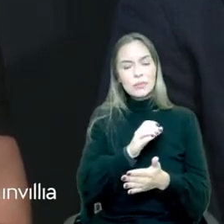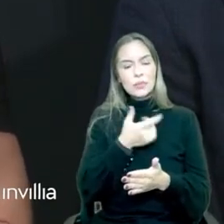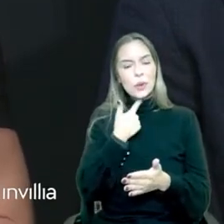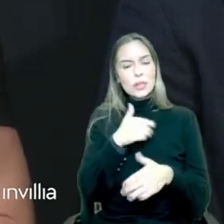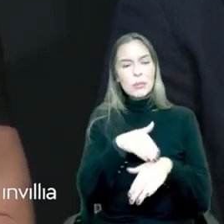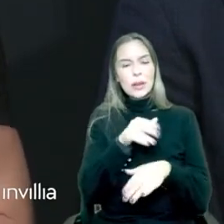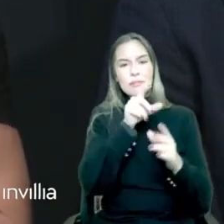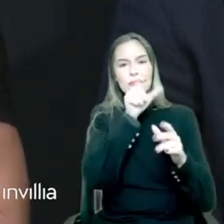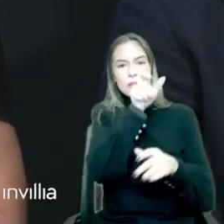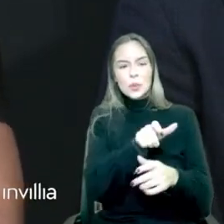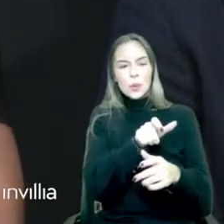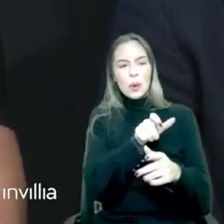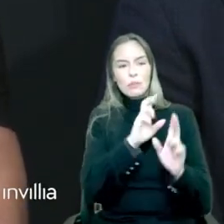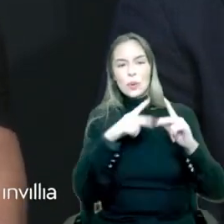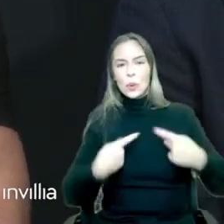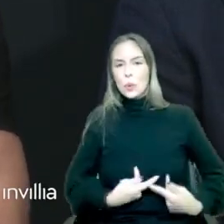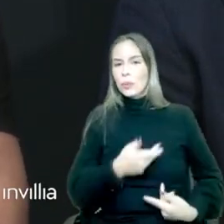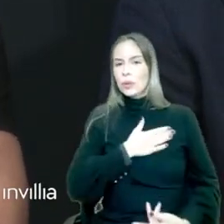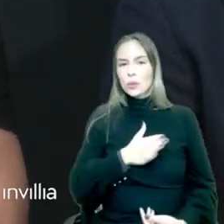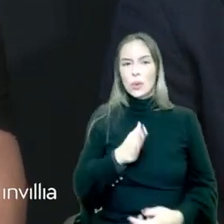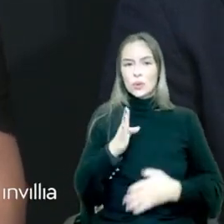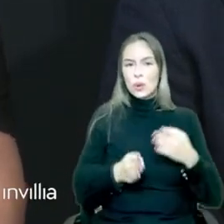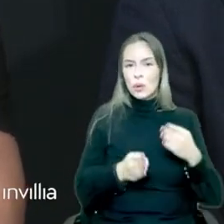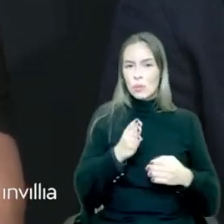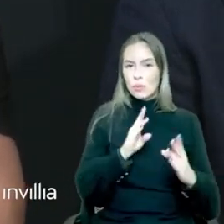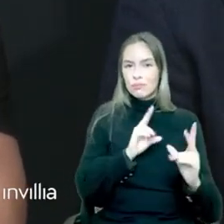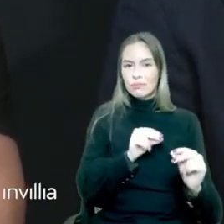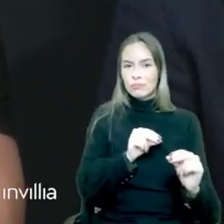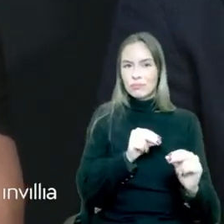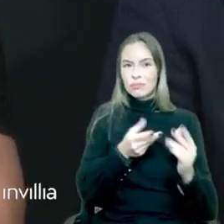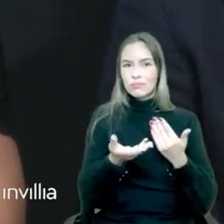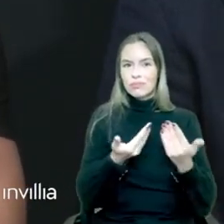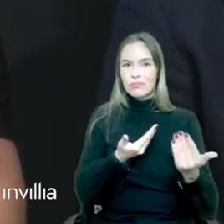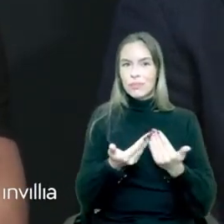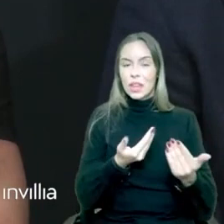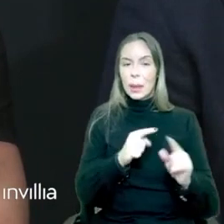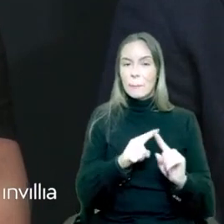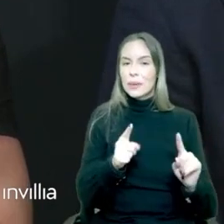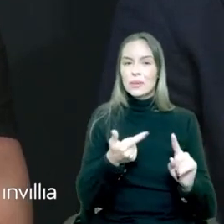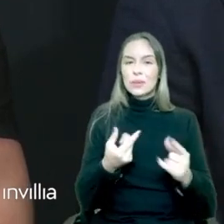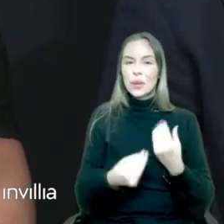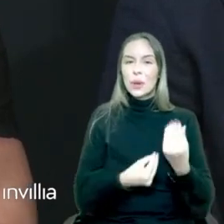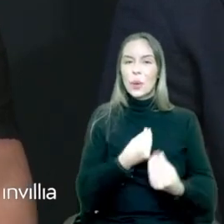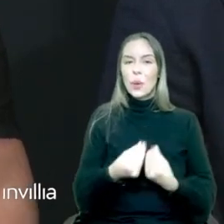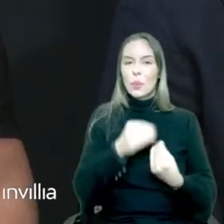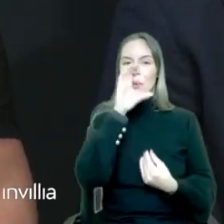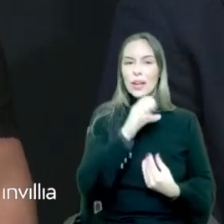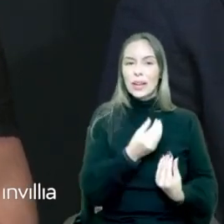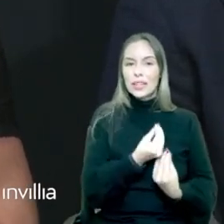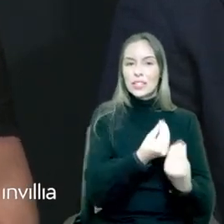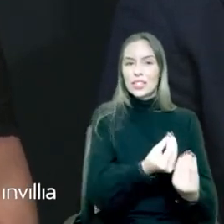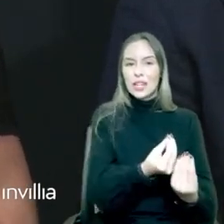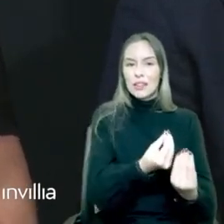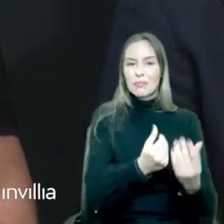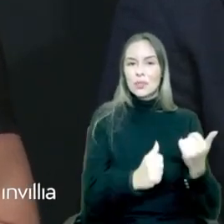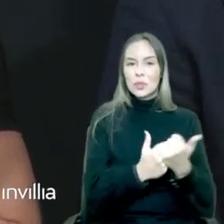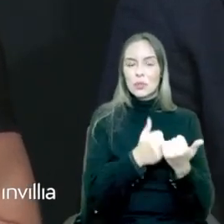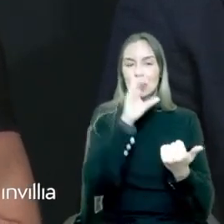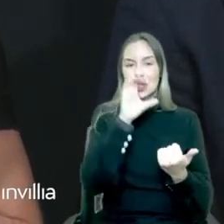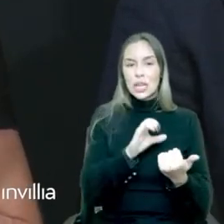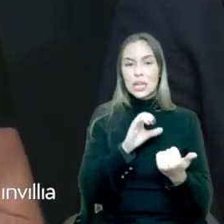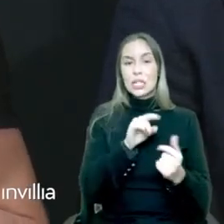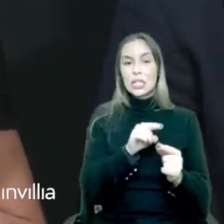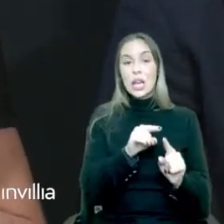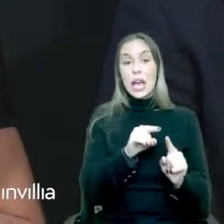bot. However, I don't give a human being to support the customer. I give a bot, and the bot mimics the human behavior.